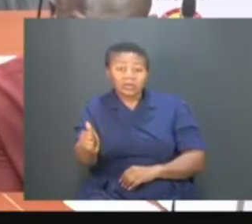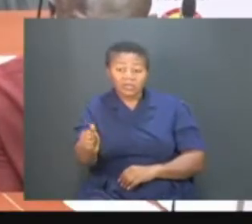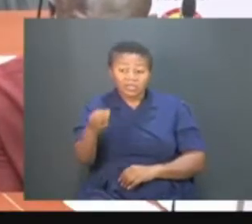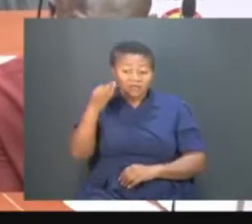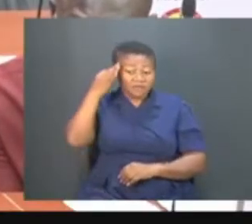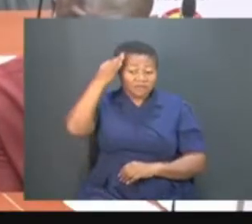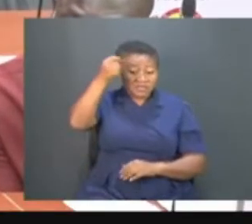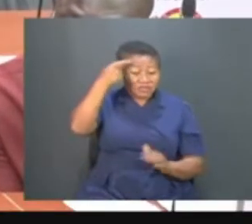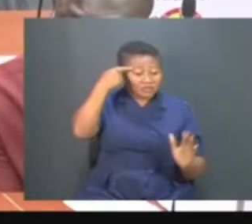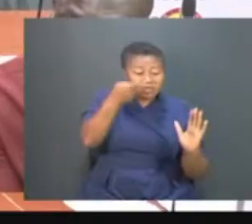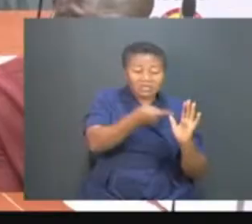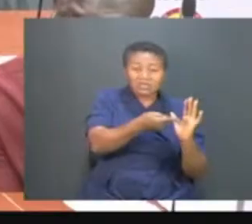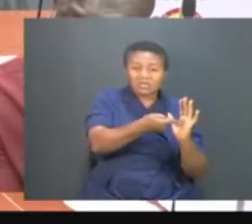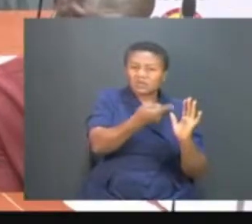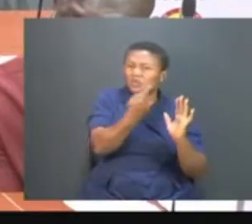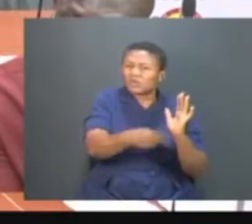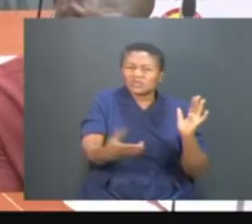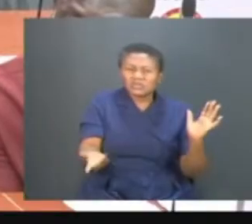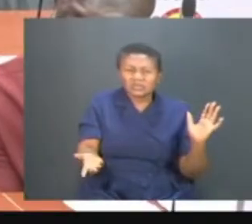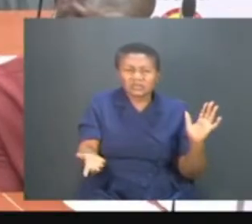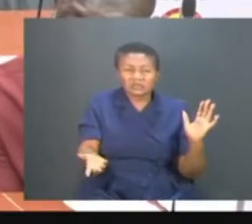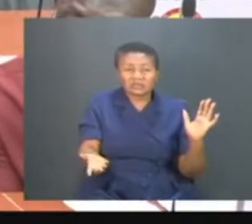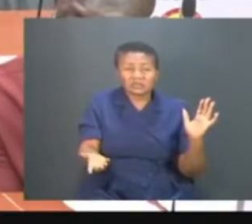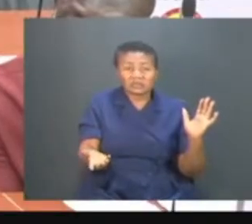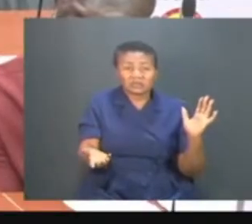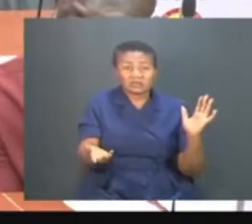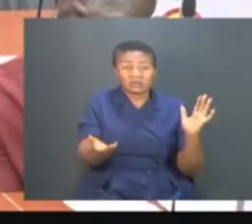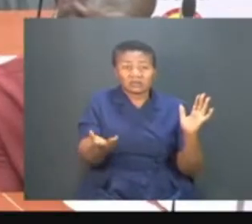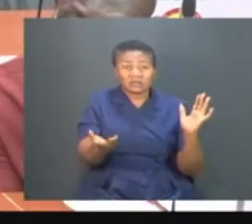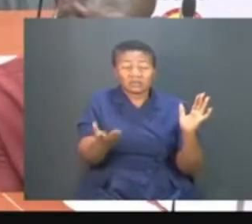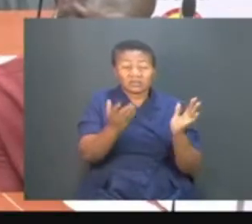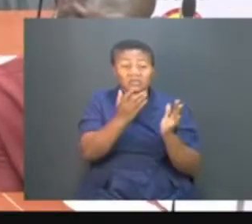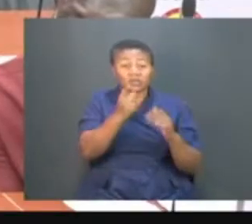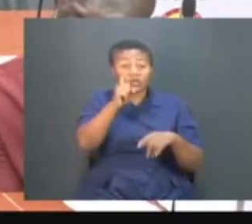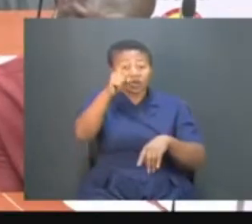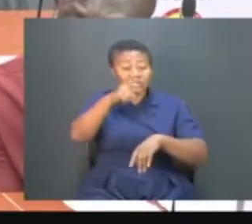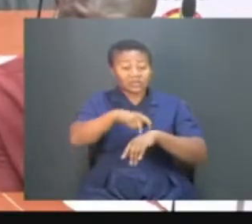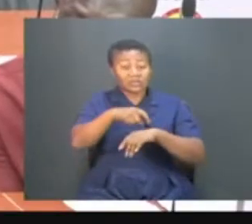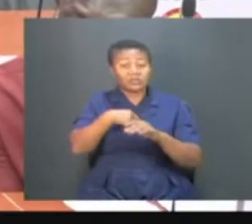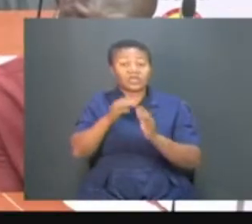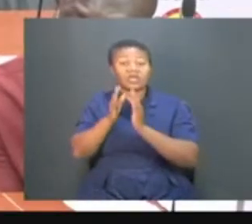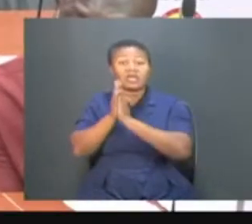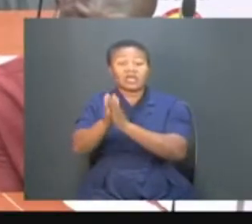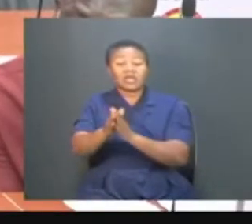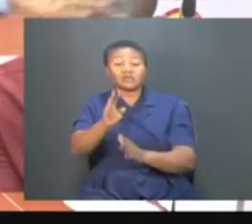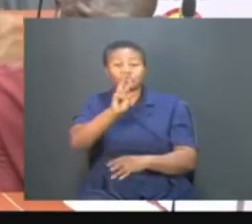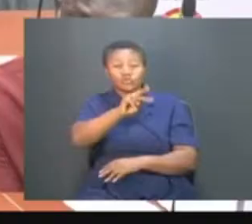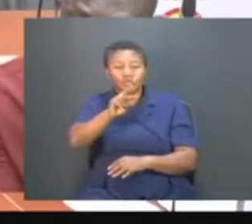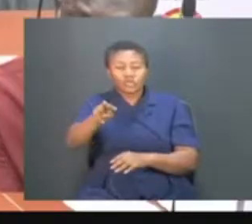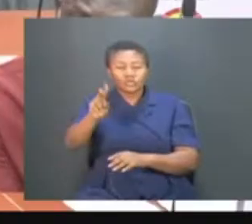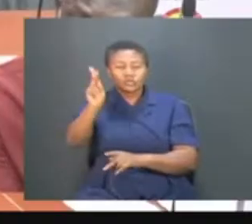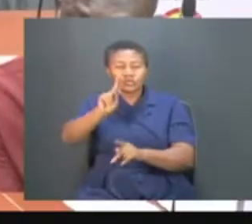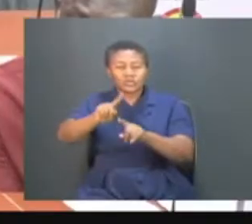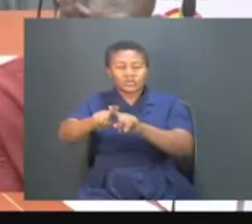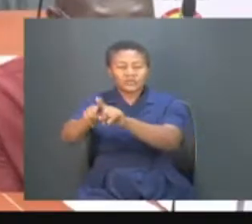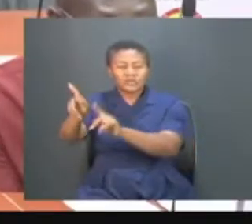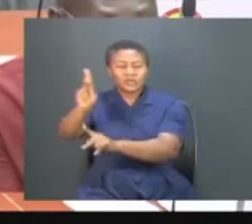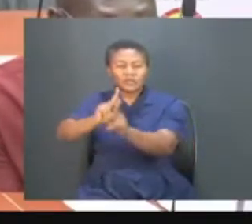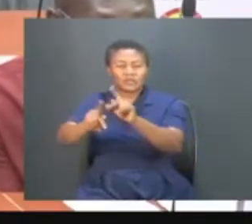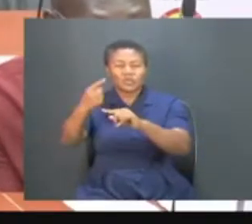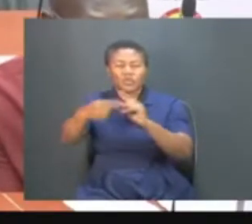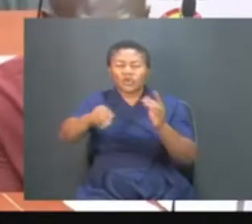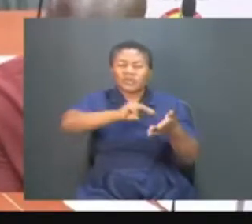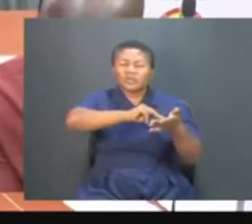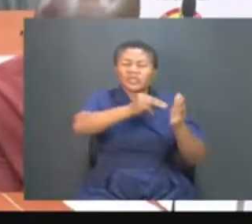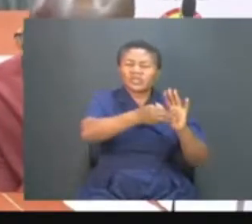24-hour economy. In any case, there was a time that I asked 22 of them. They couldn't even define. All of them were giving different definitions. How